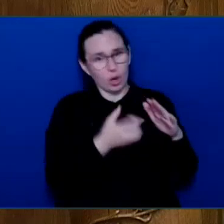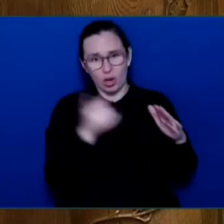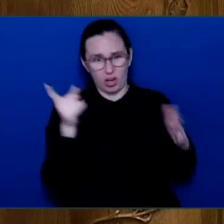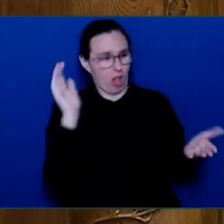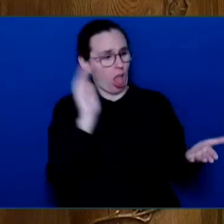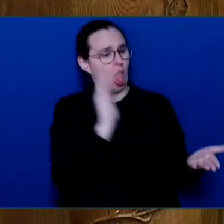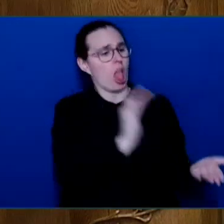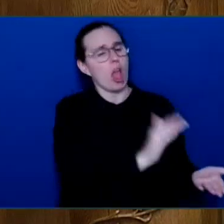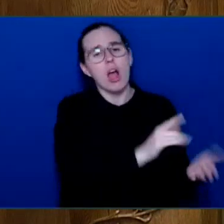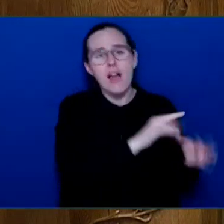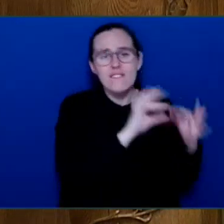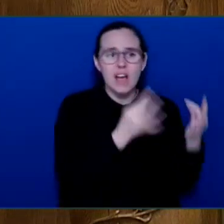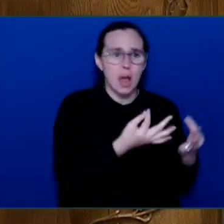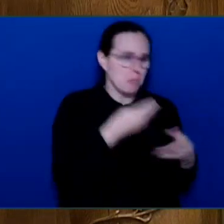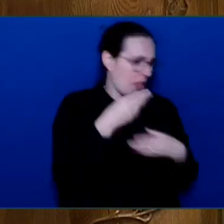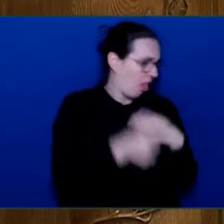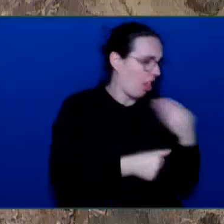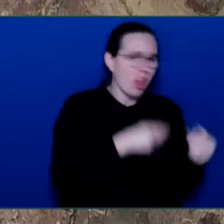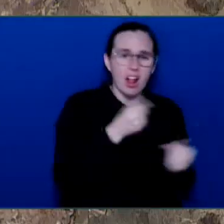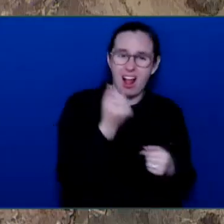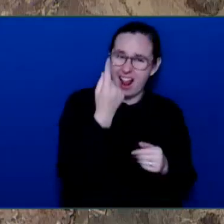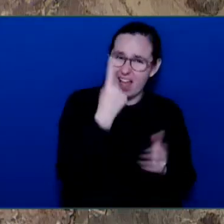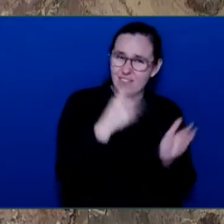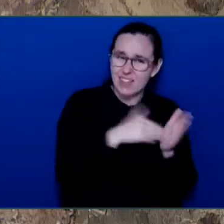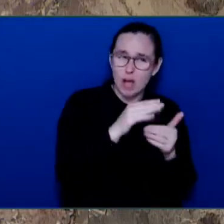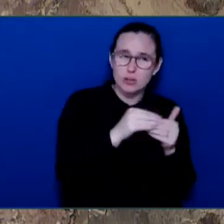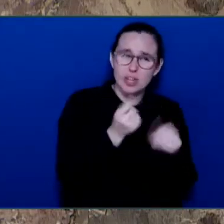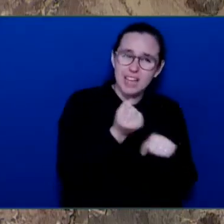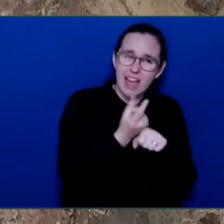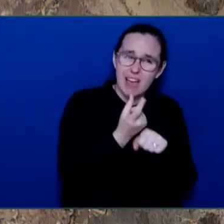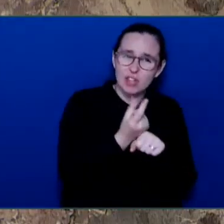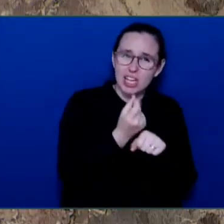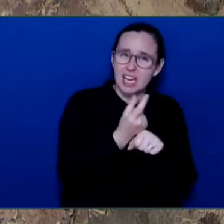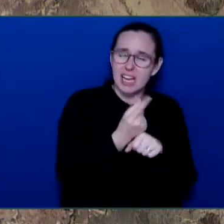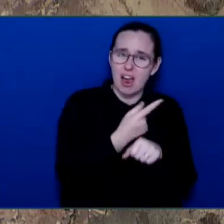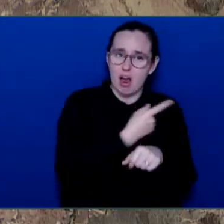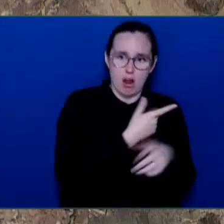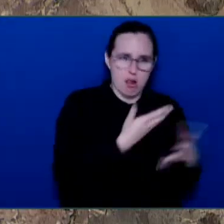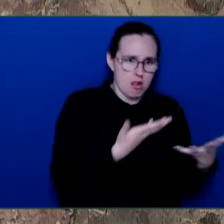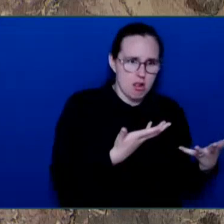Minister of Environment. Thank you very much, Mr. Speaker. Mr. Speaker,